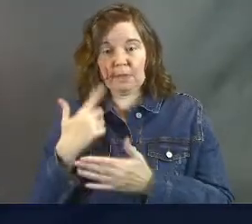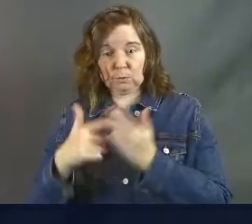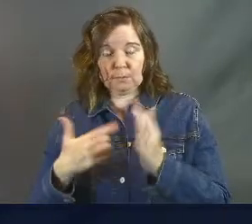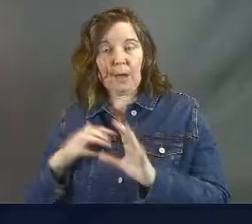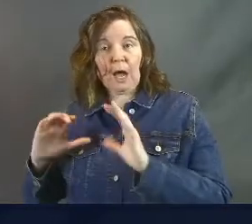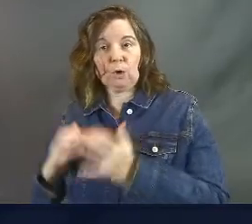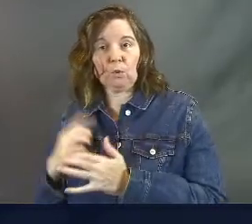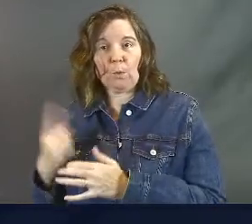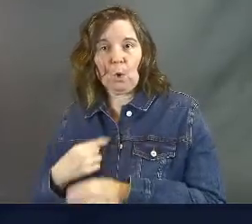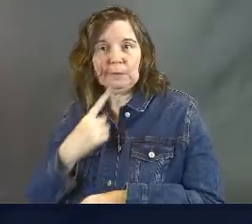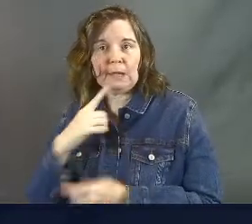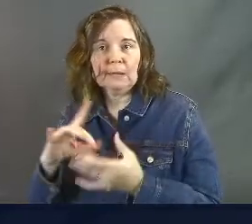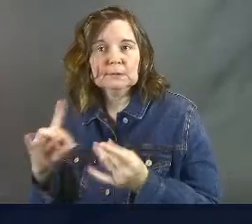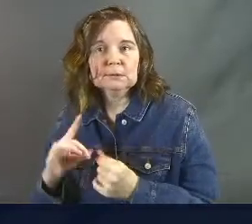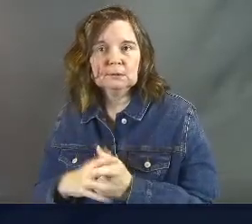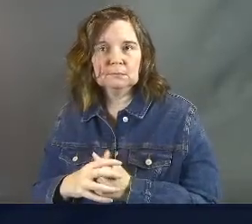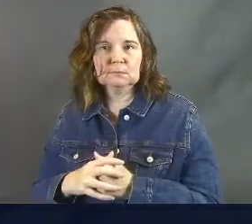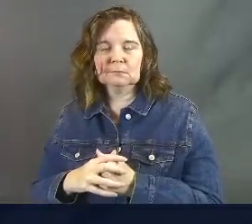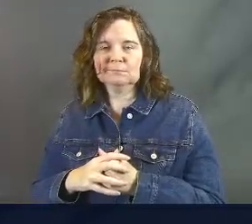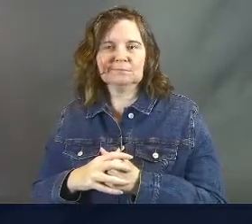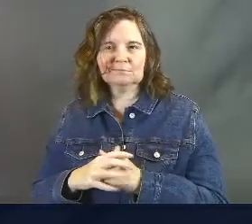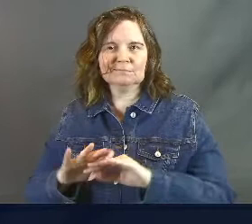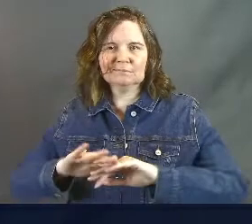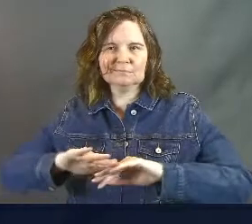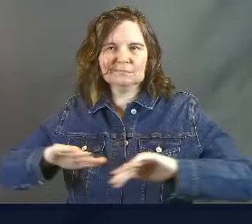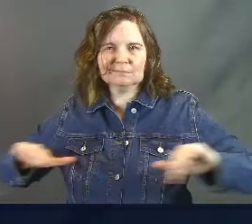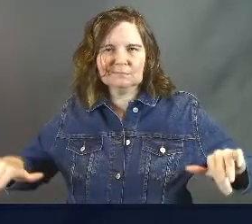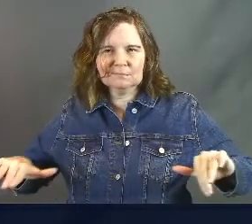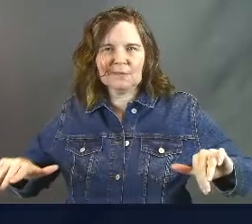what my group always says. Third option.